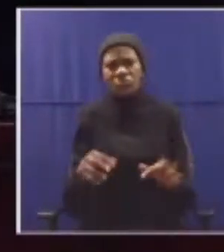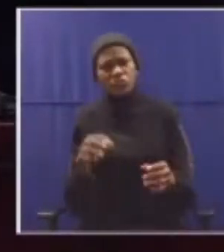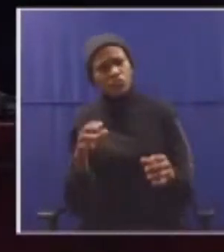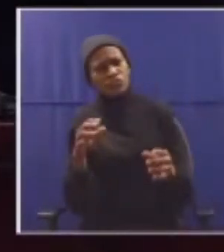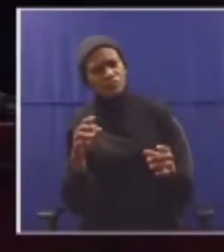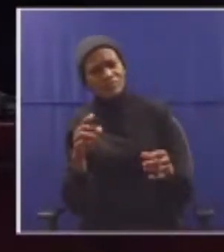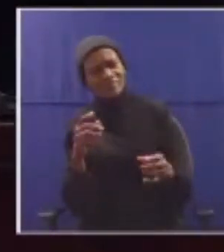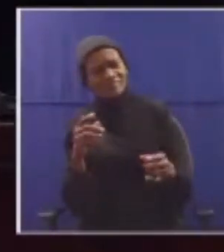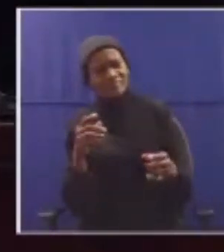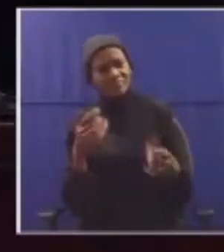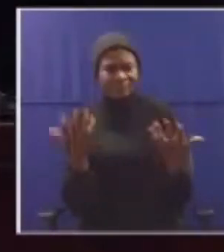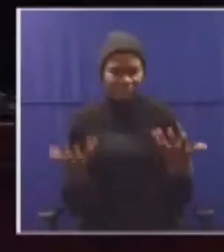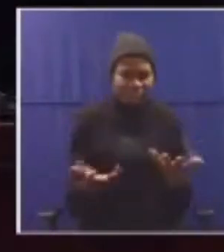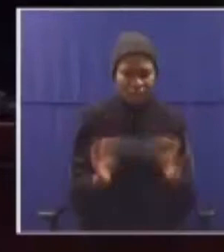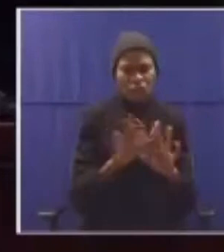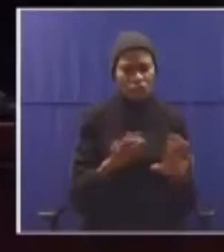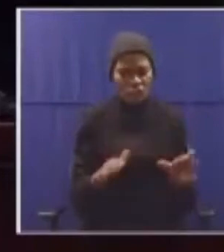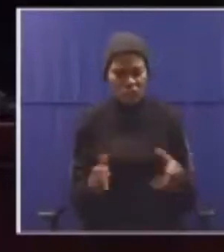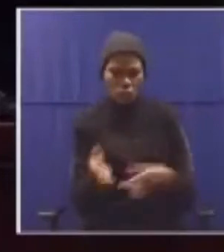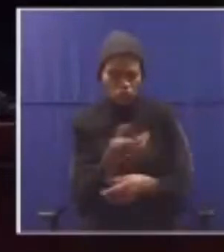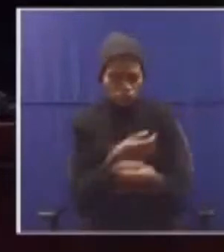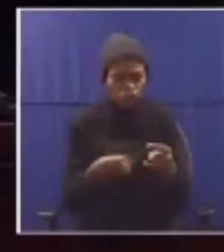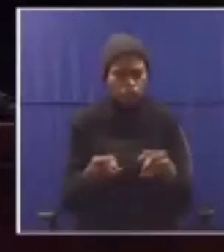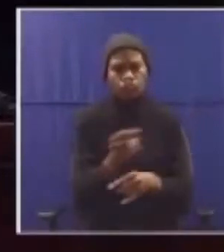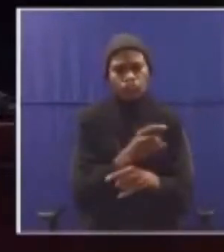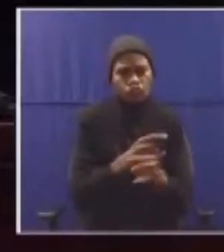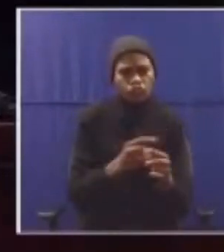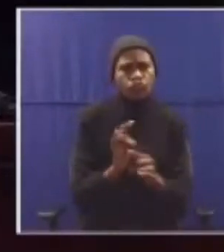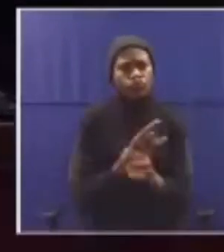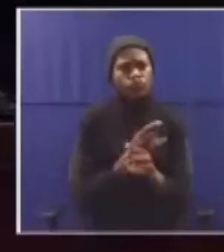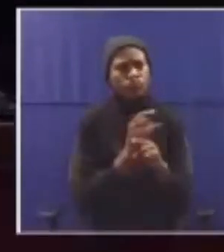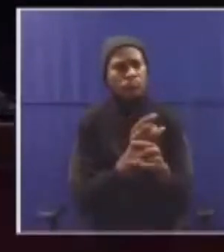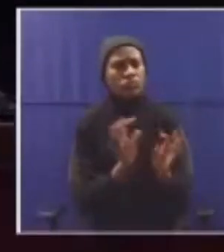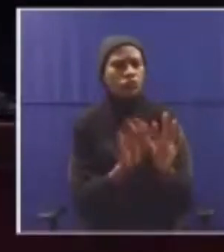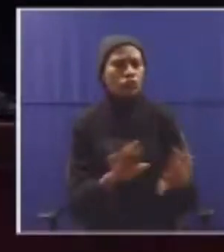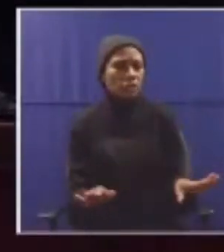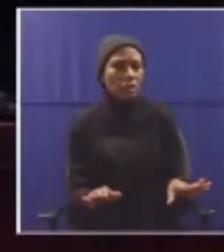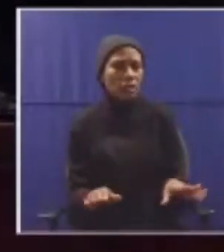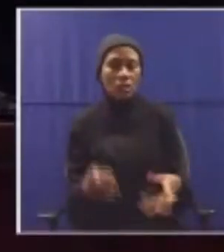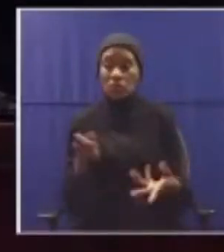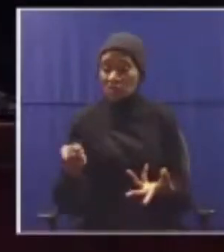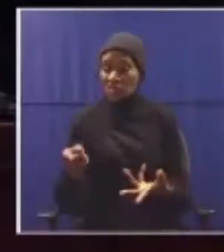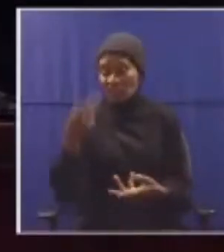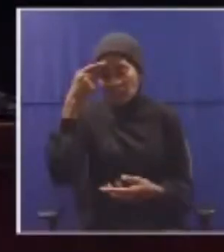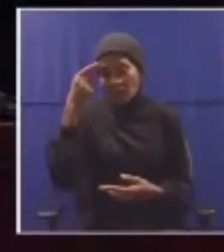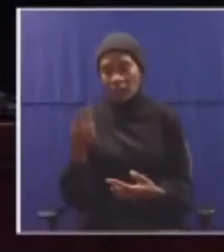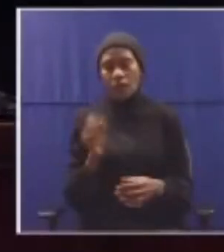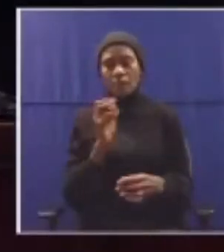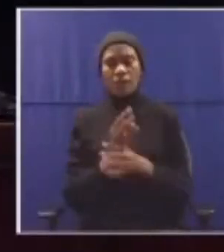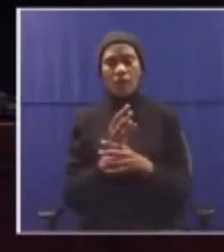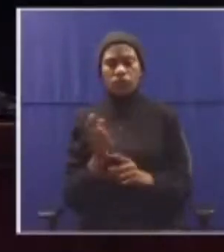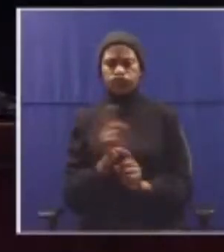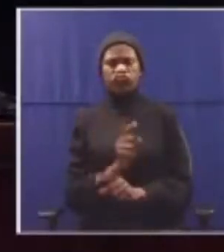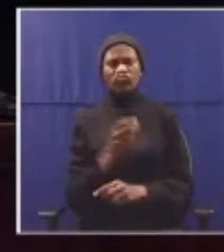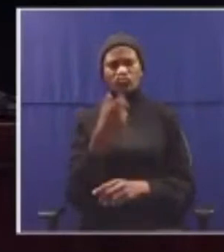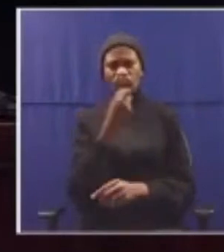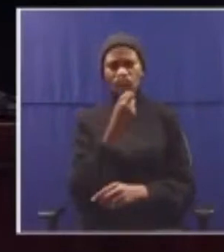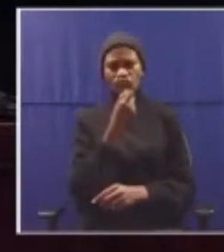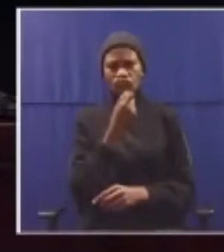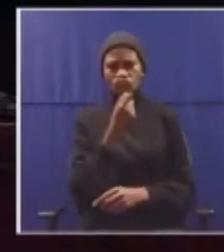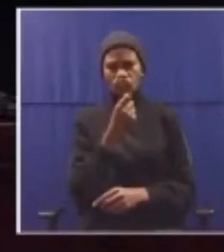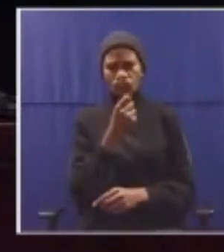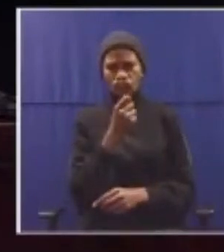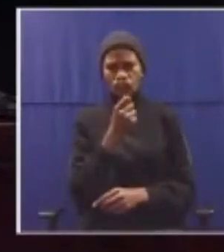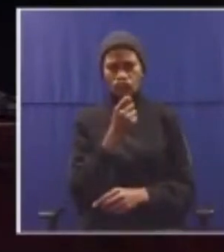Because, sometimes fathers think to be macho is to stay away from the children. But in fact, if you say